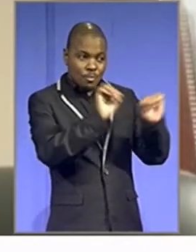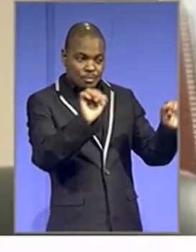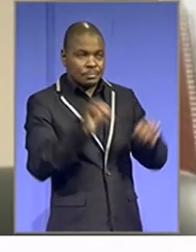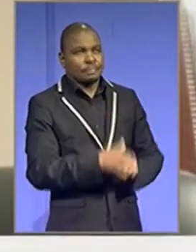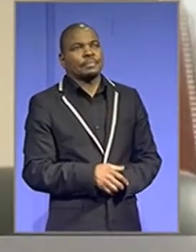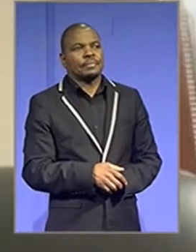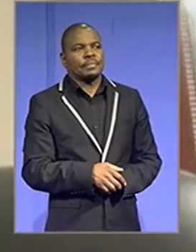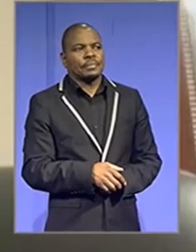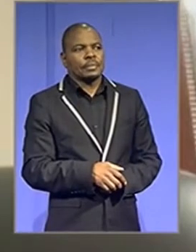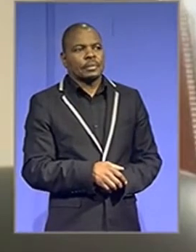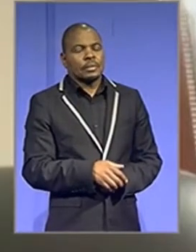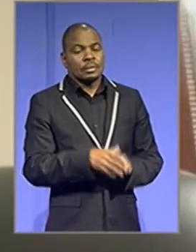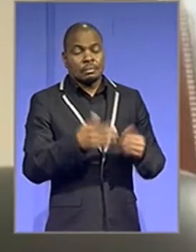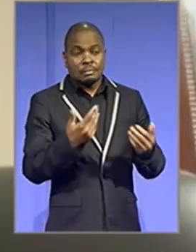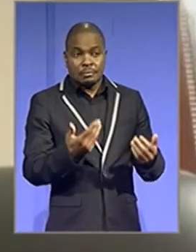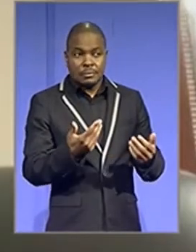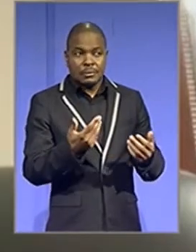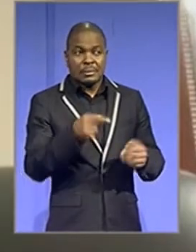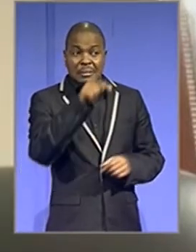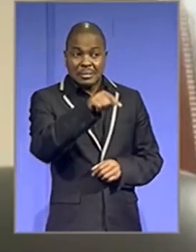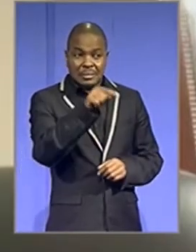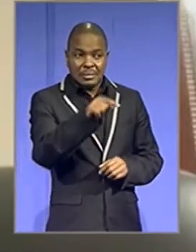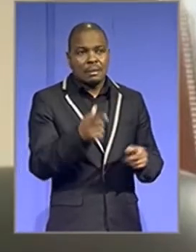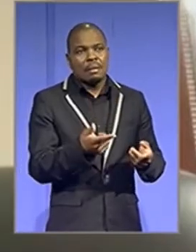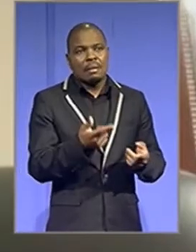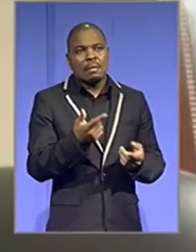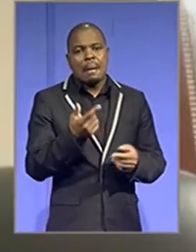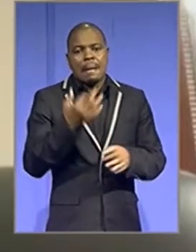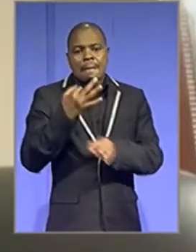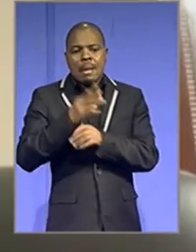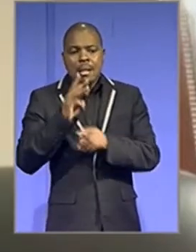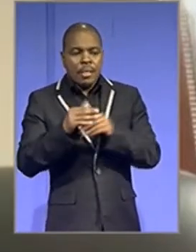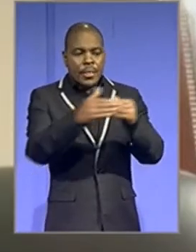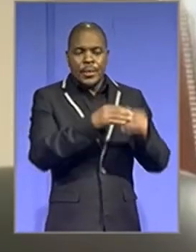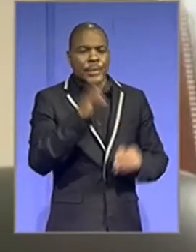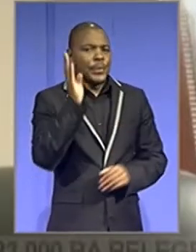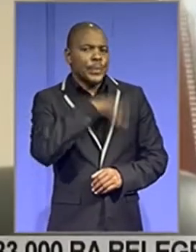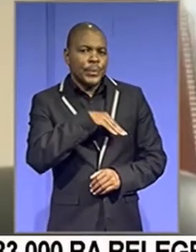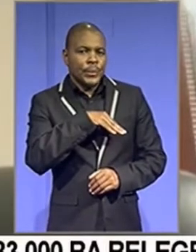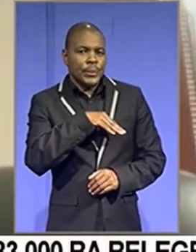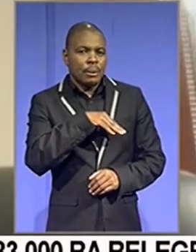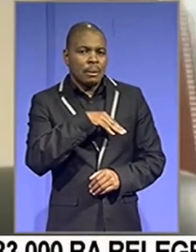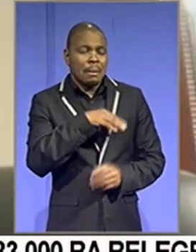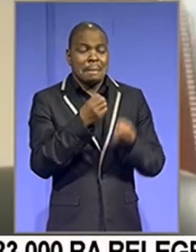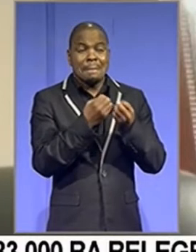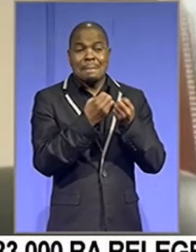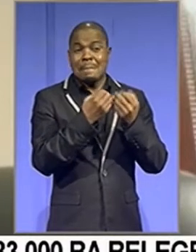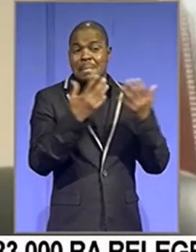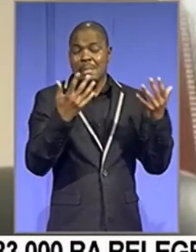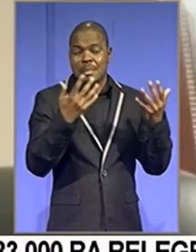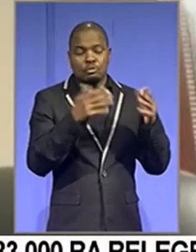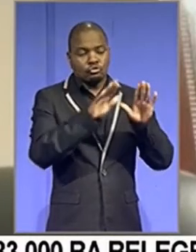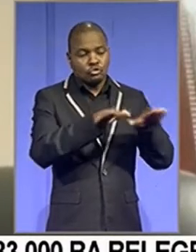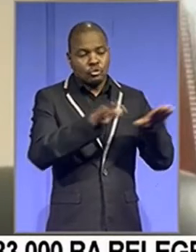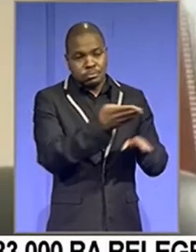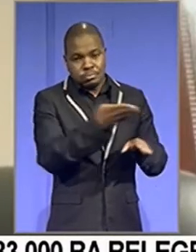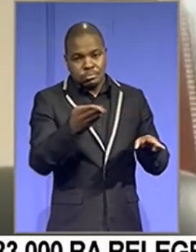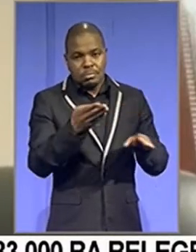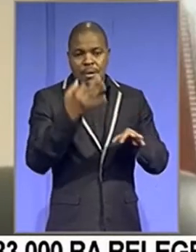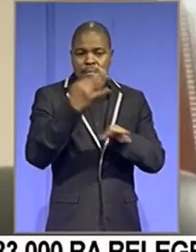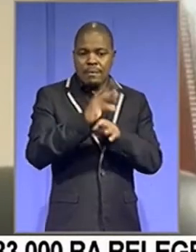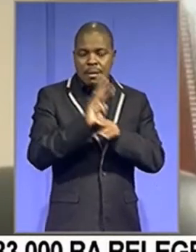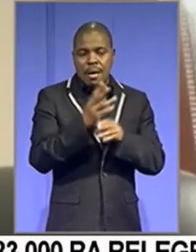re bontšhang taba e re bitsang gore ke absent parenting. Go na le bana ba bantšhi ba